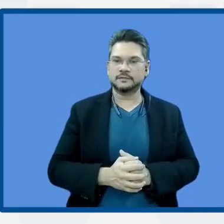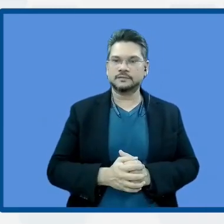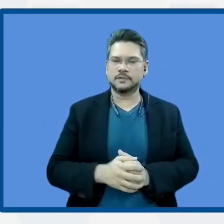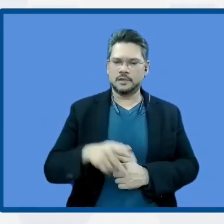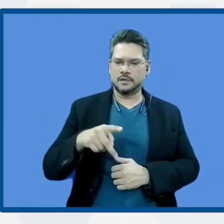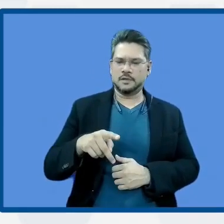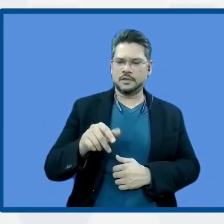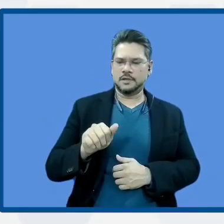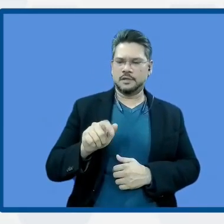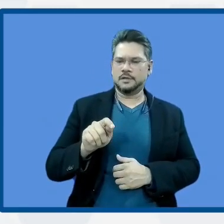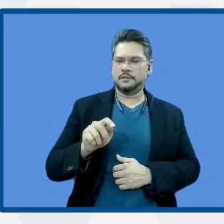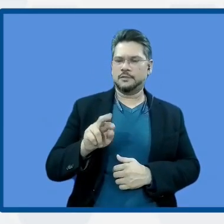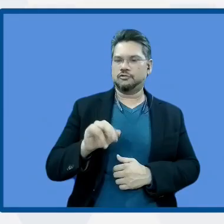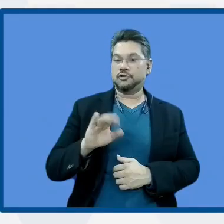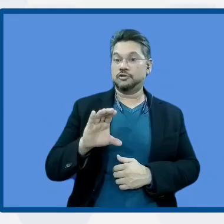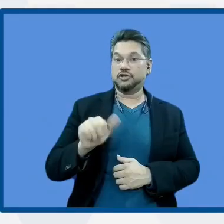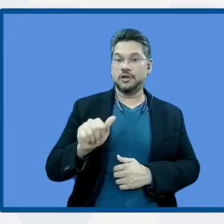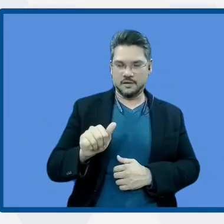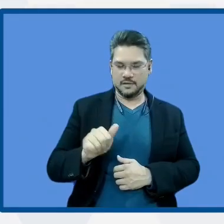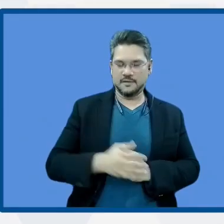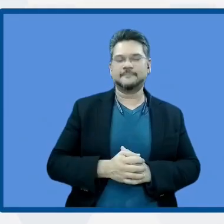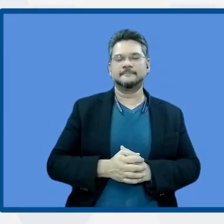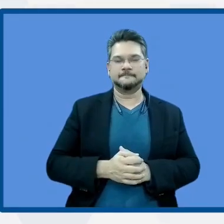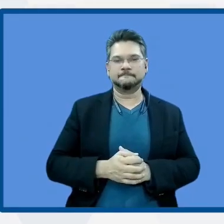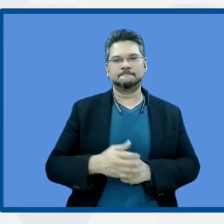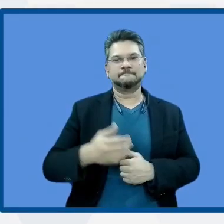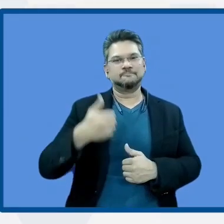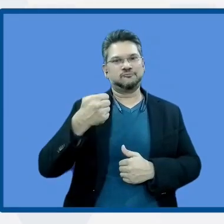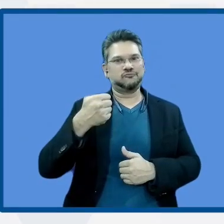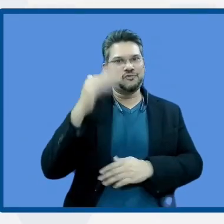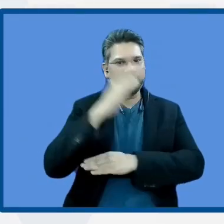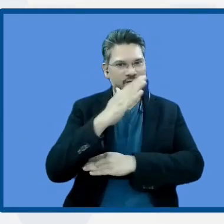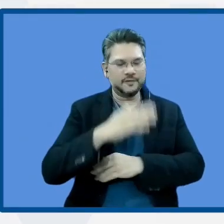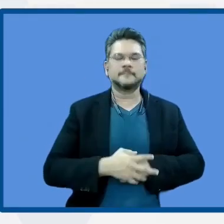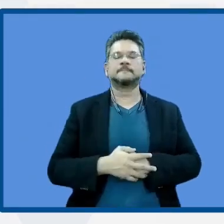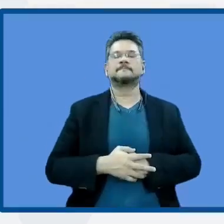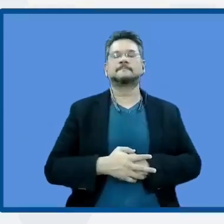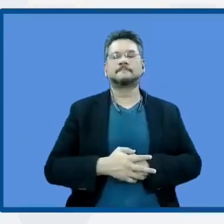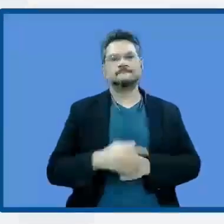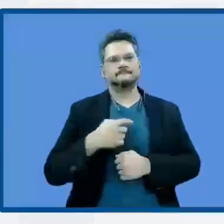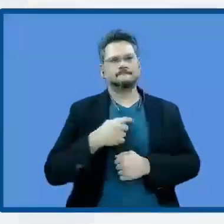Good afternoon. Well, when we analyze micro